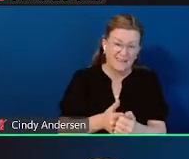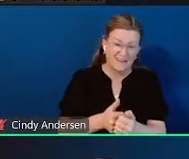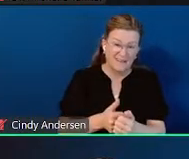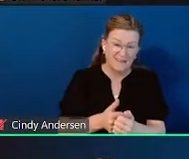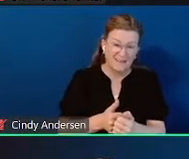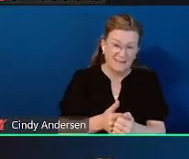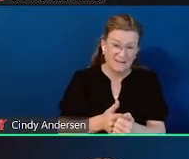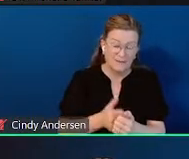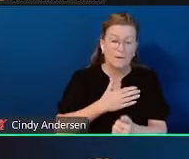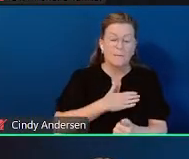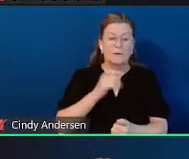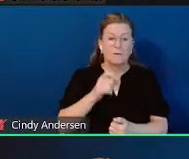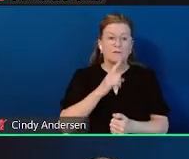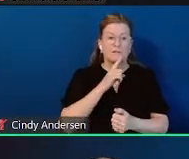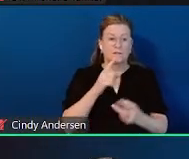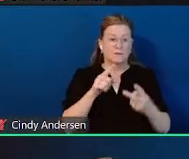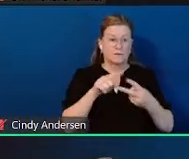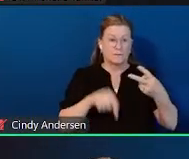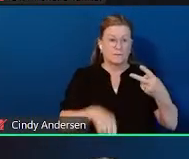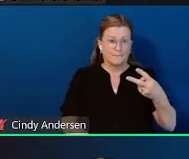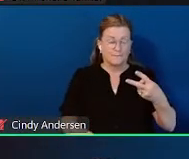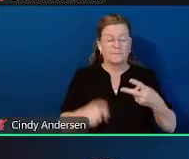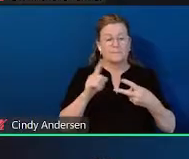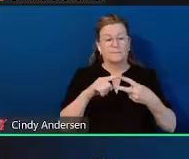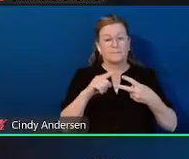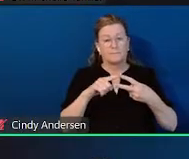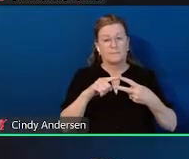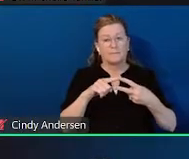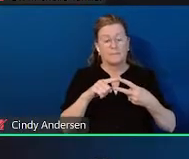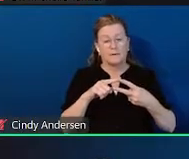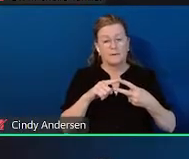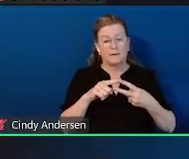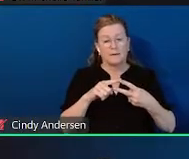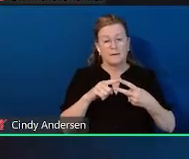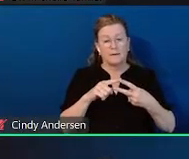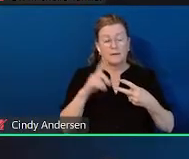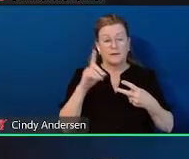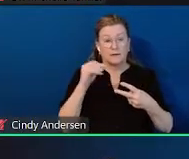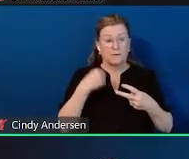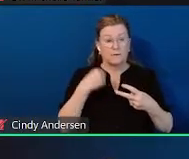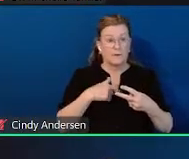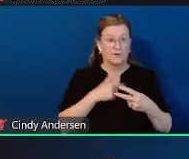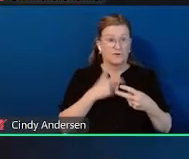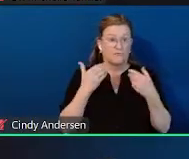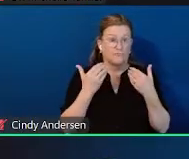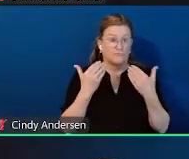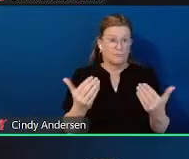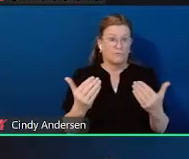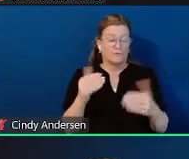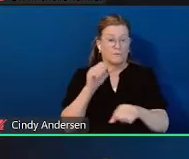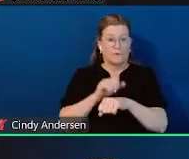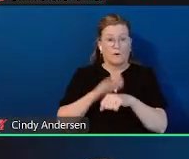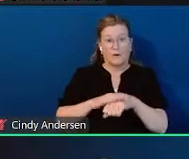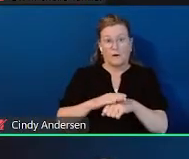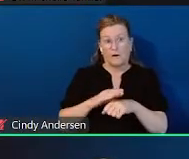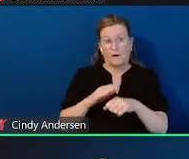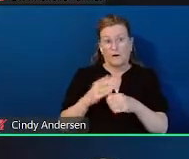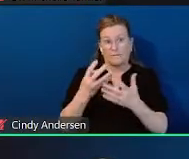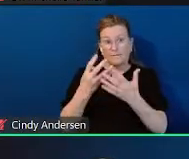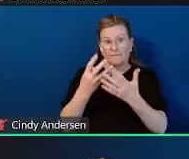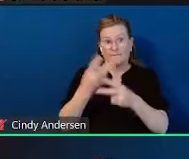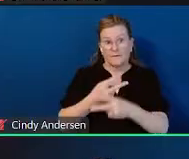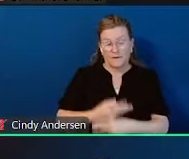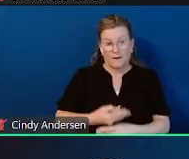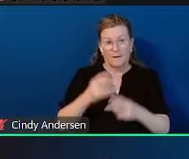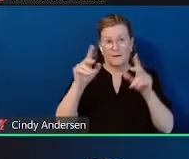So my question is twofold. One, do we just move to work on starting or fleshing out a